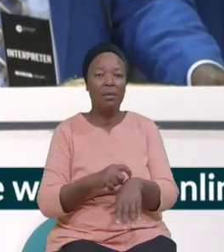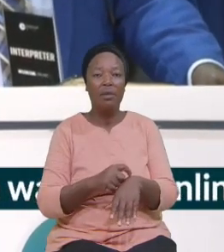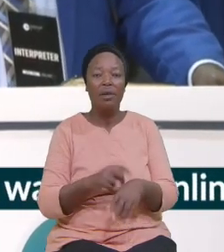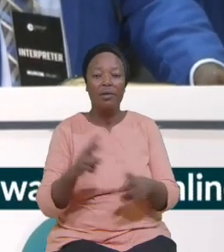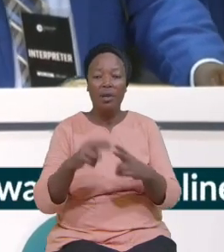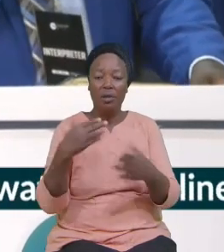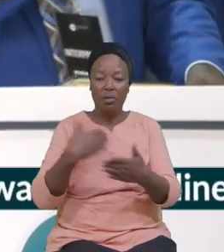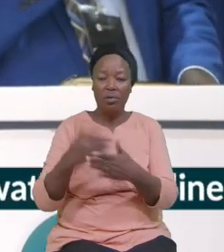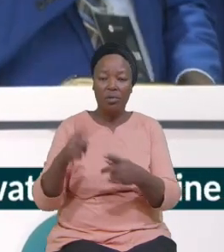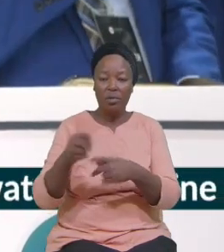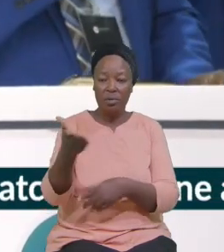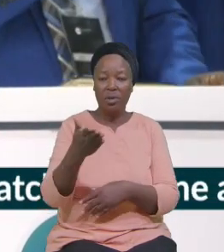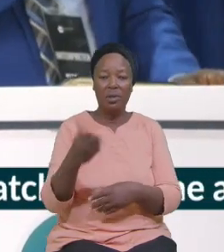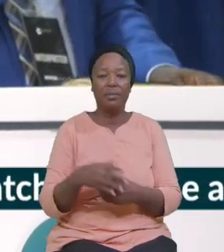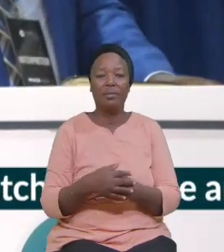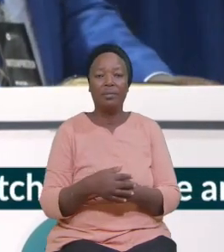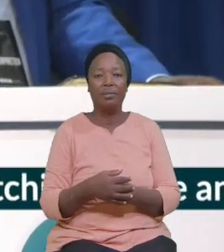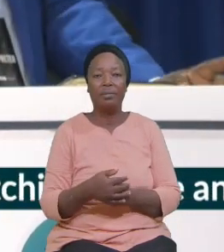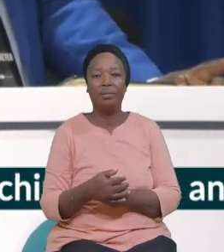left.